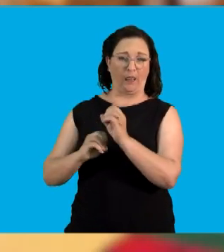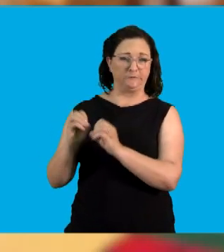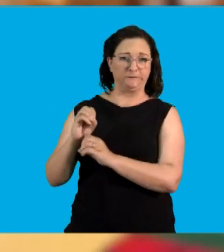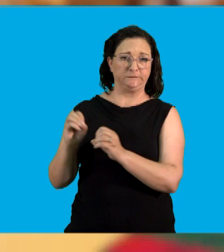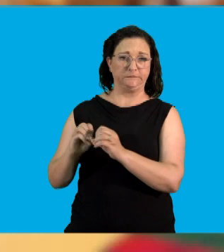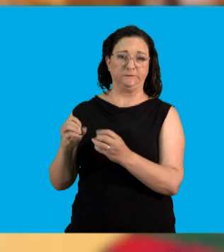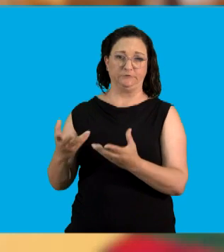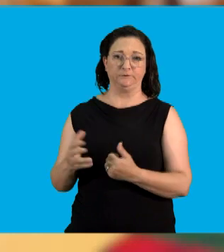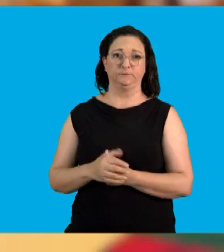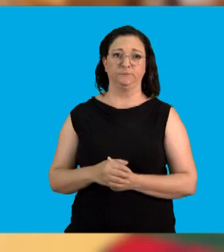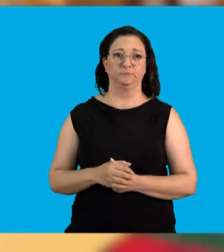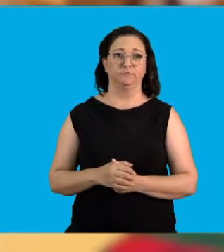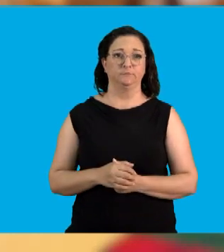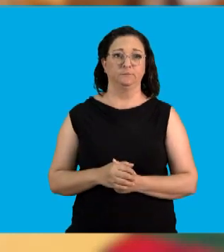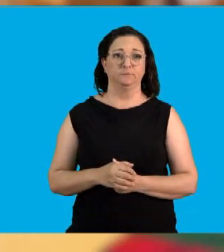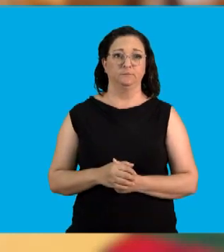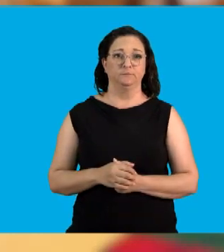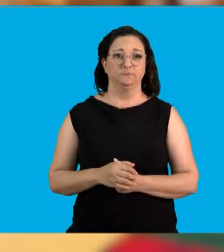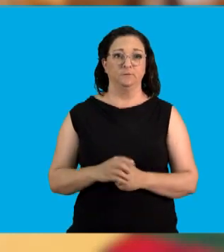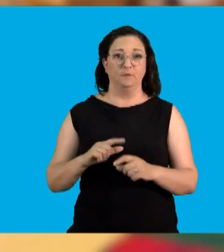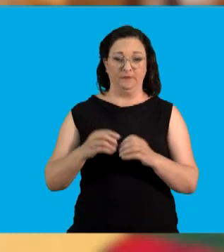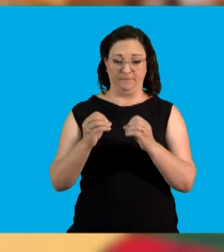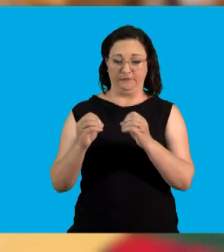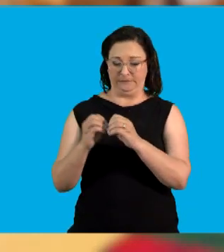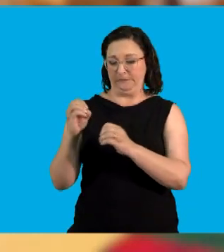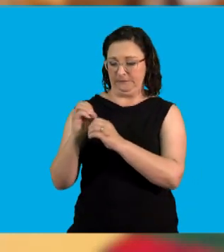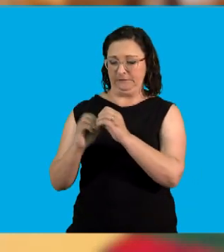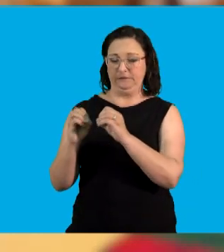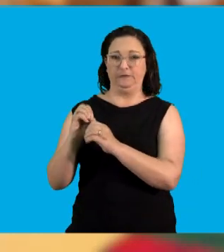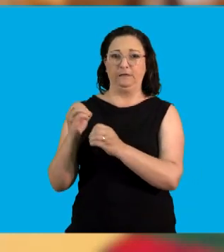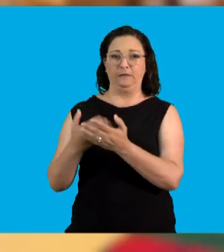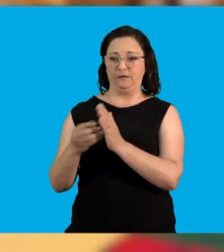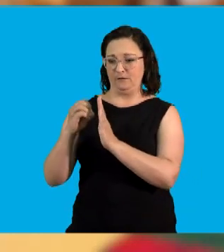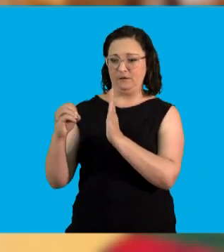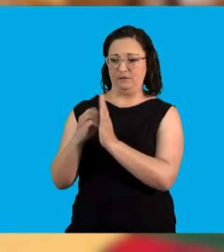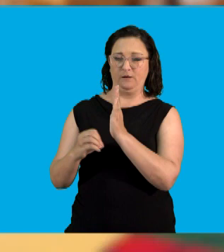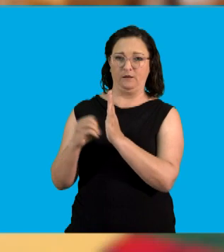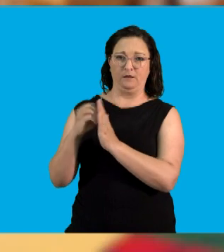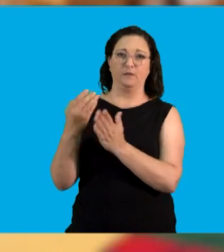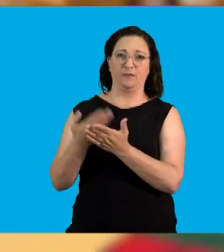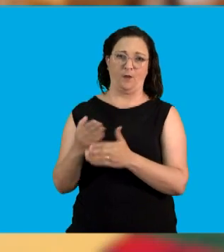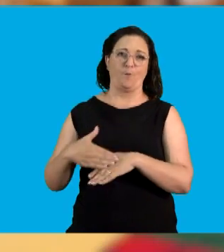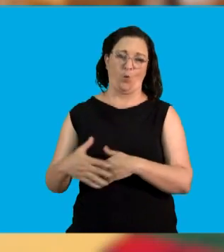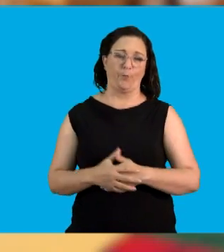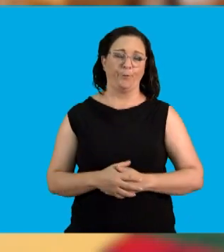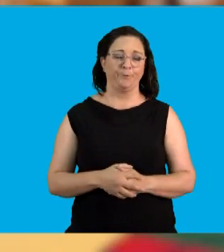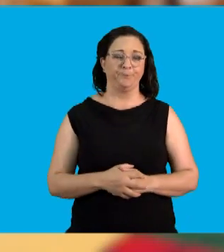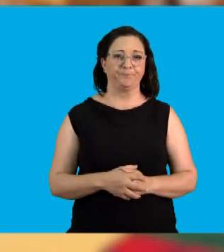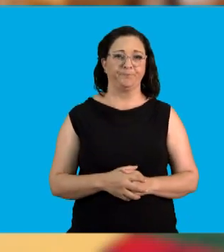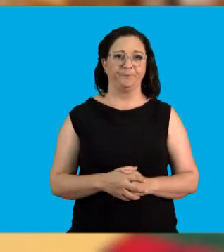more collisions per second that are happening, either between the particles themselves and also the particles and the walls of the container.